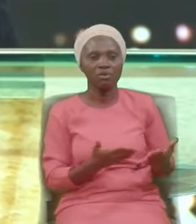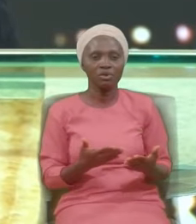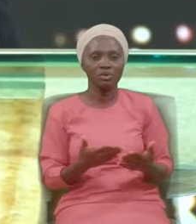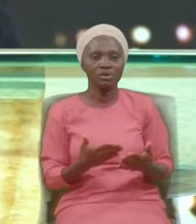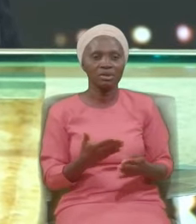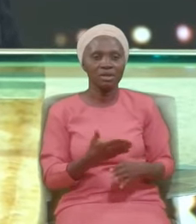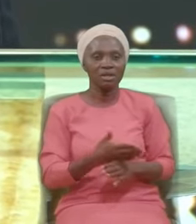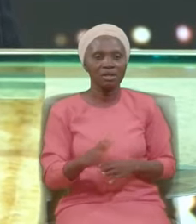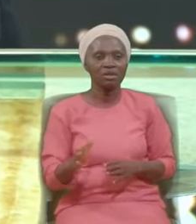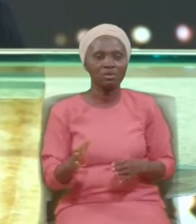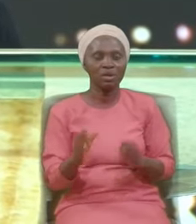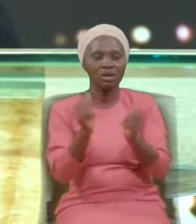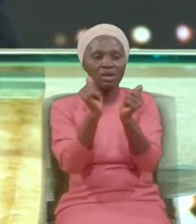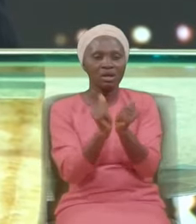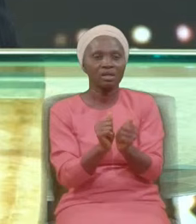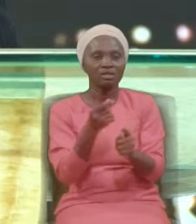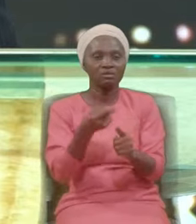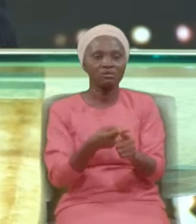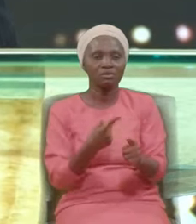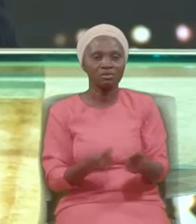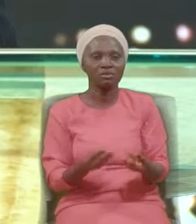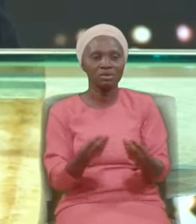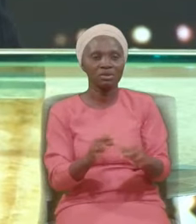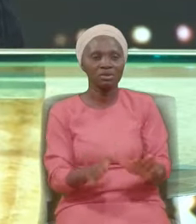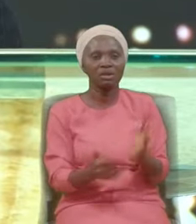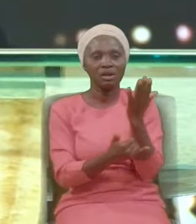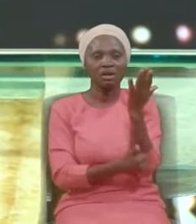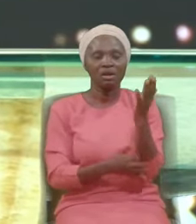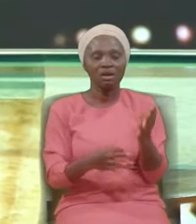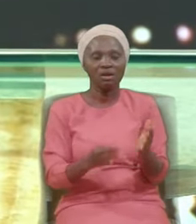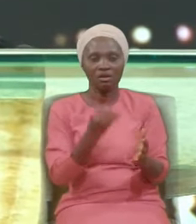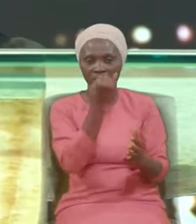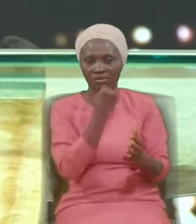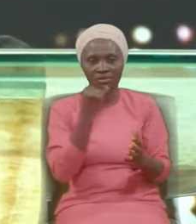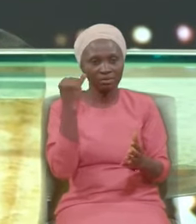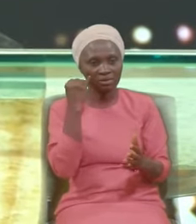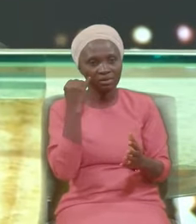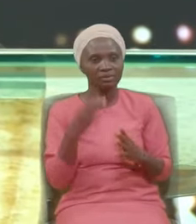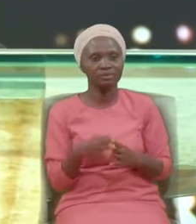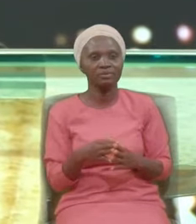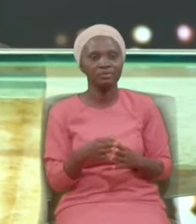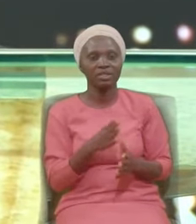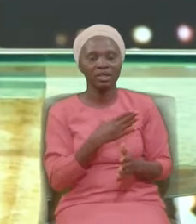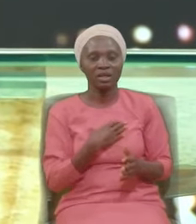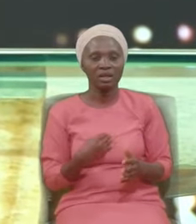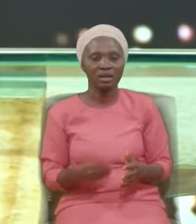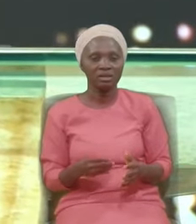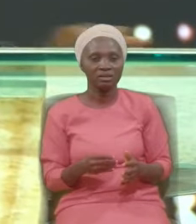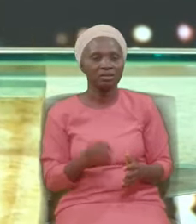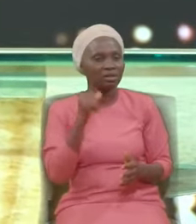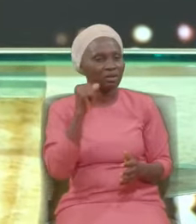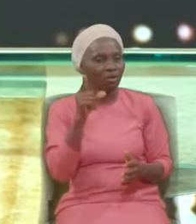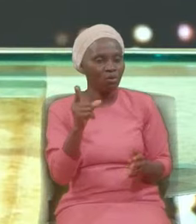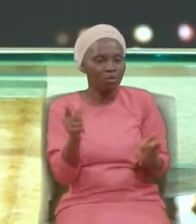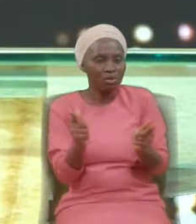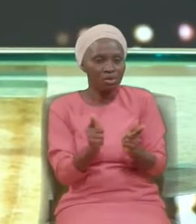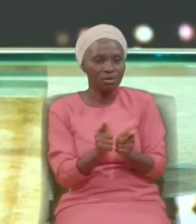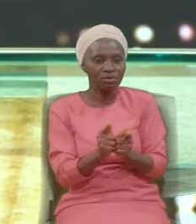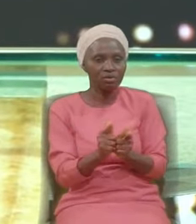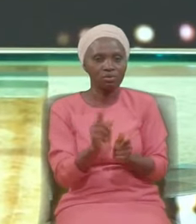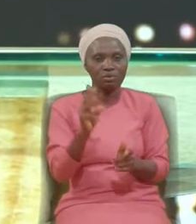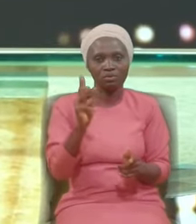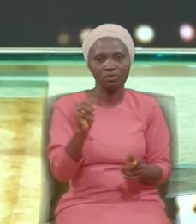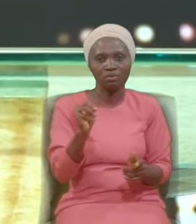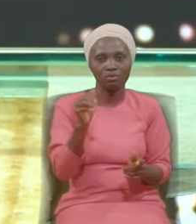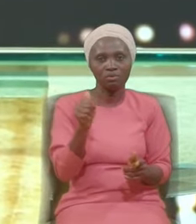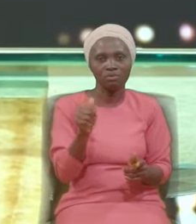the land of Israel a little maid. And she waited on Naaman's wife. And she